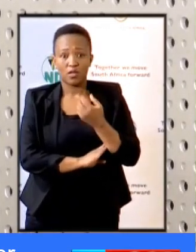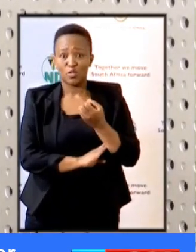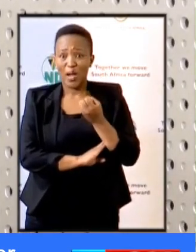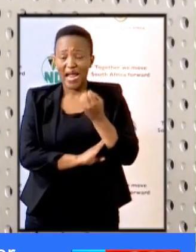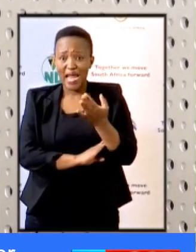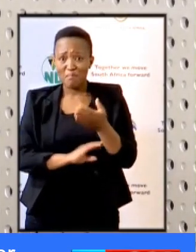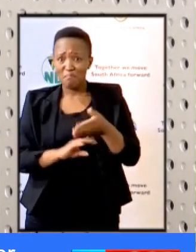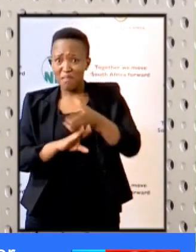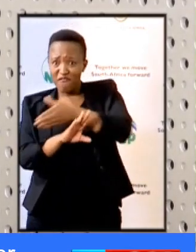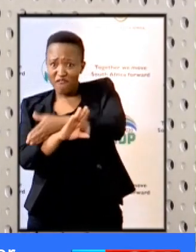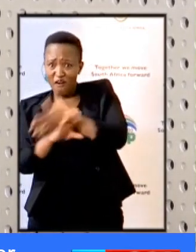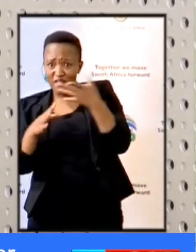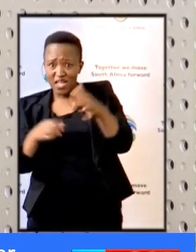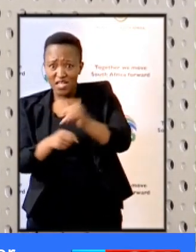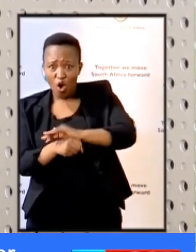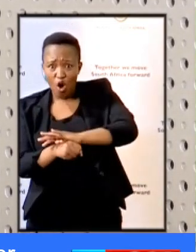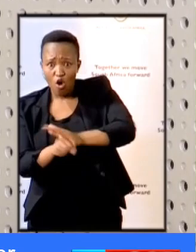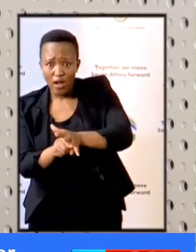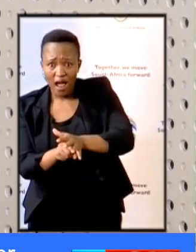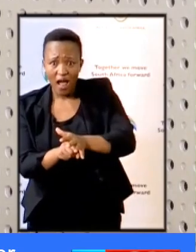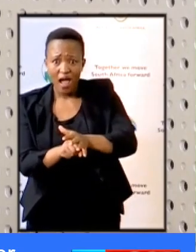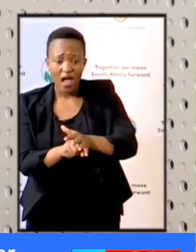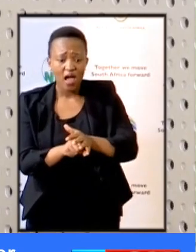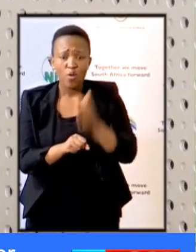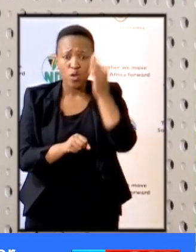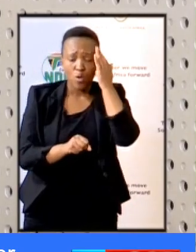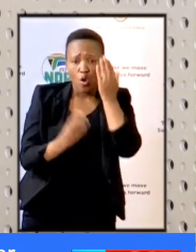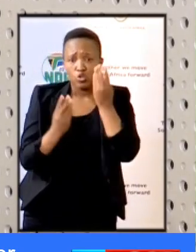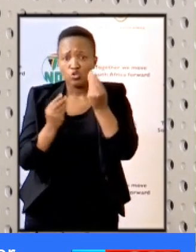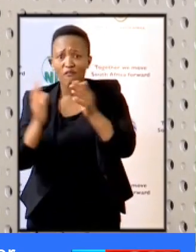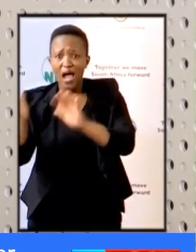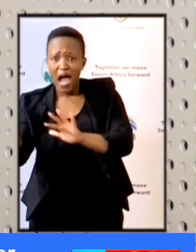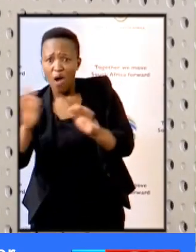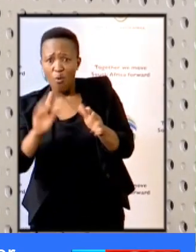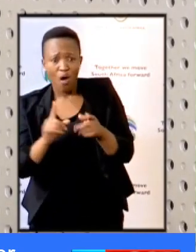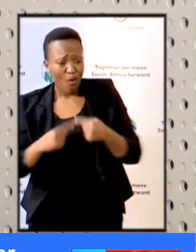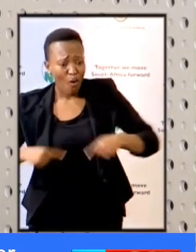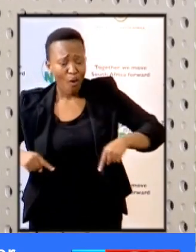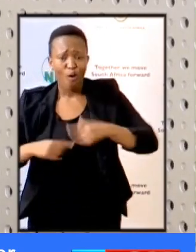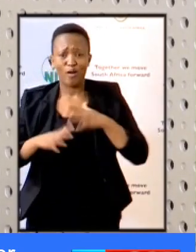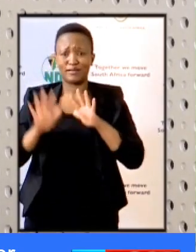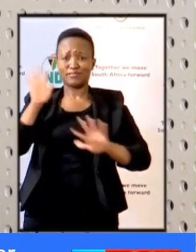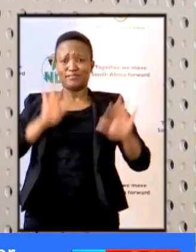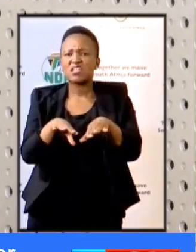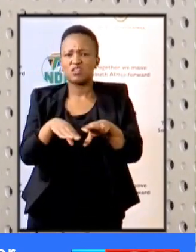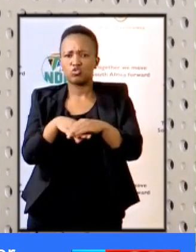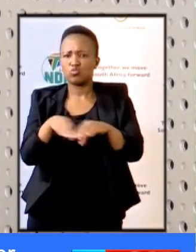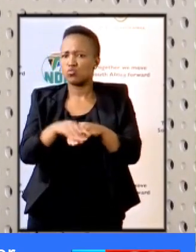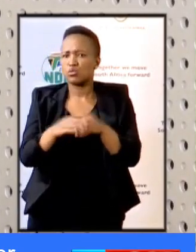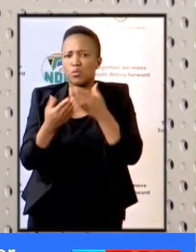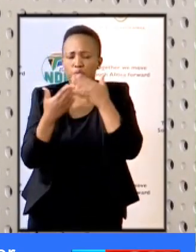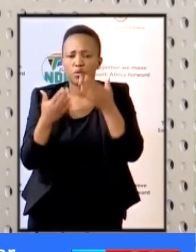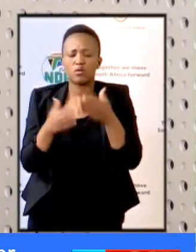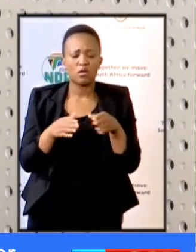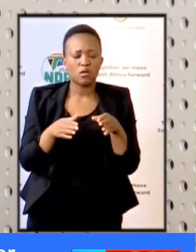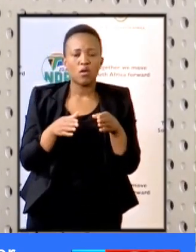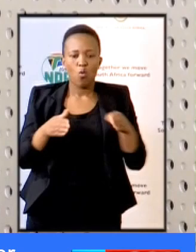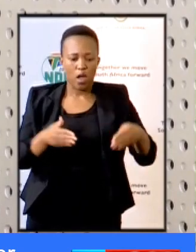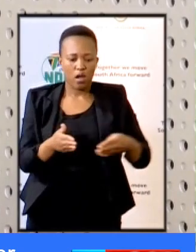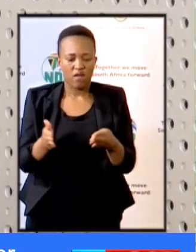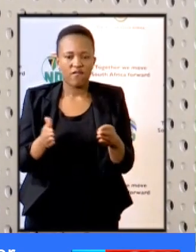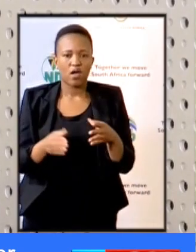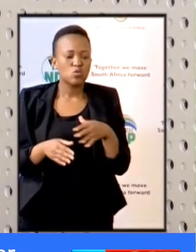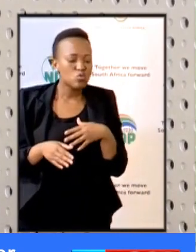are facing, on how to deal with what we are facing. We are all new. You normally look for the part of the river that has